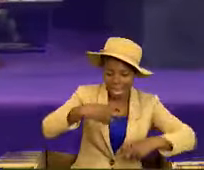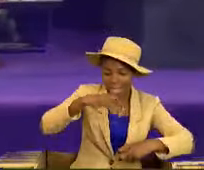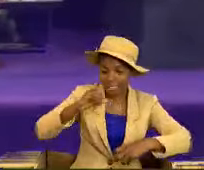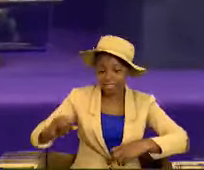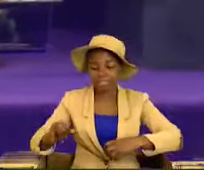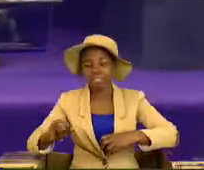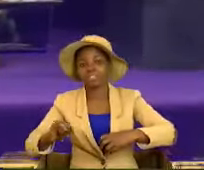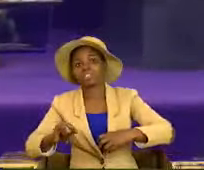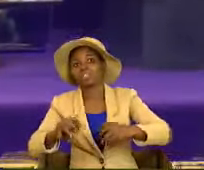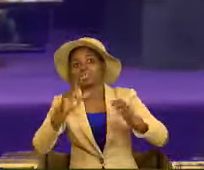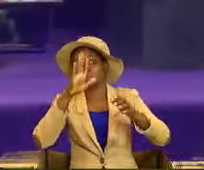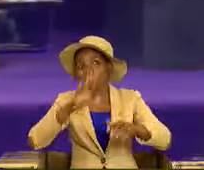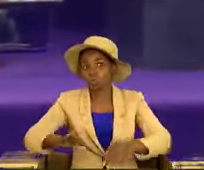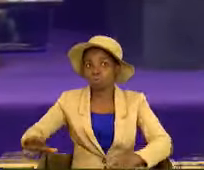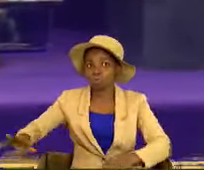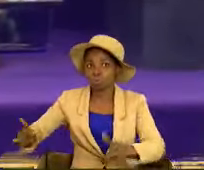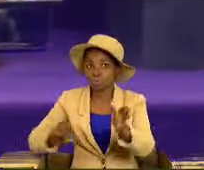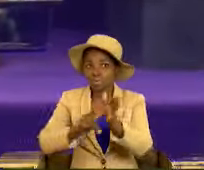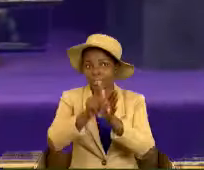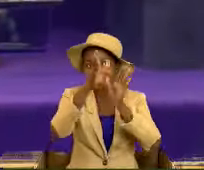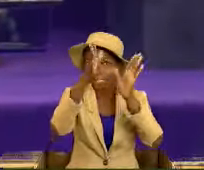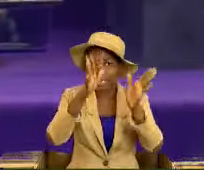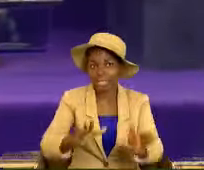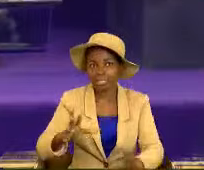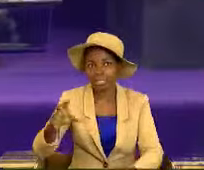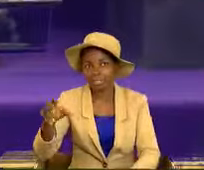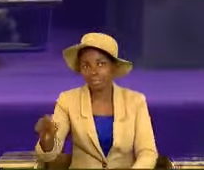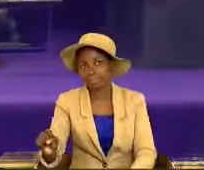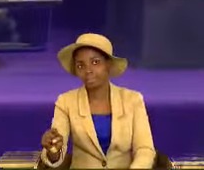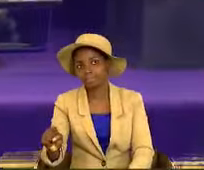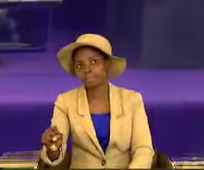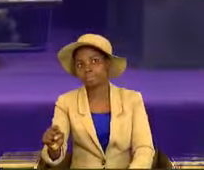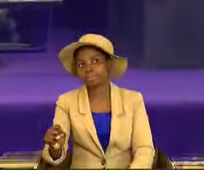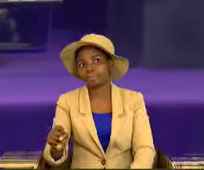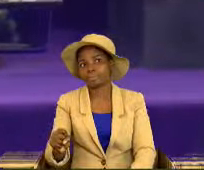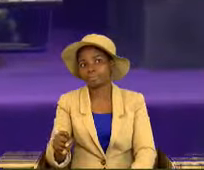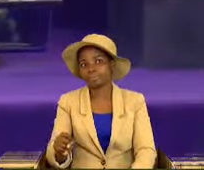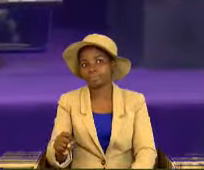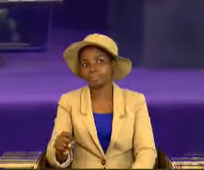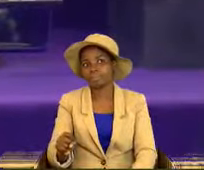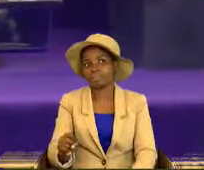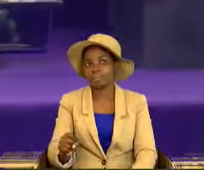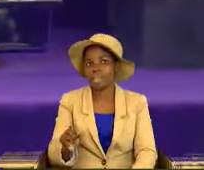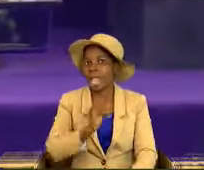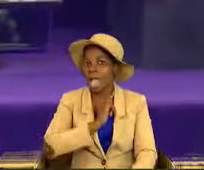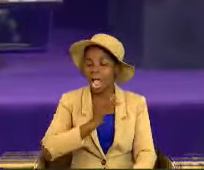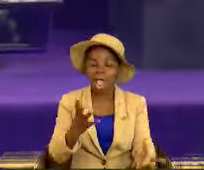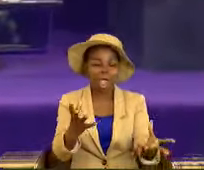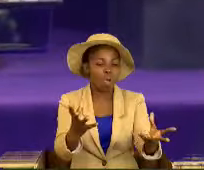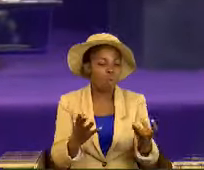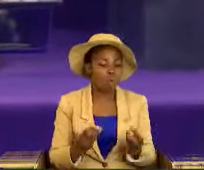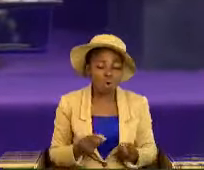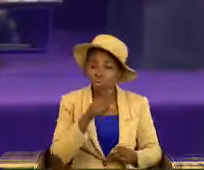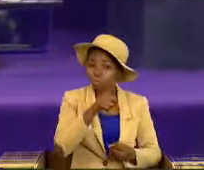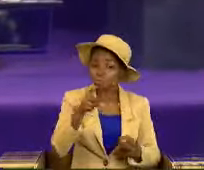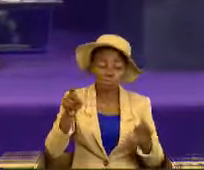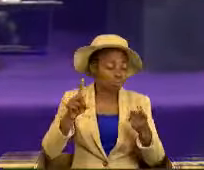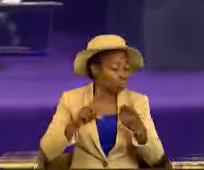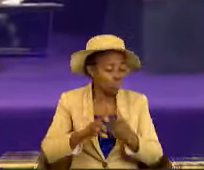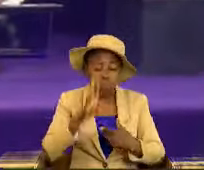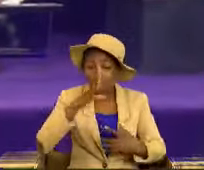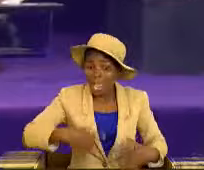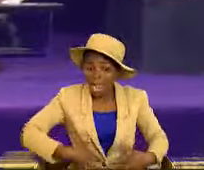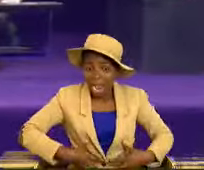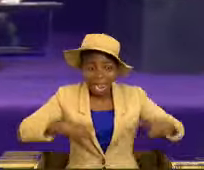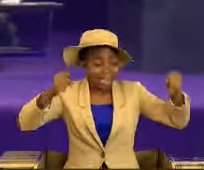Killers prying children Killers I want you to get angry in your spirits